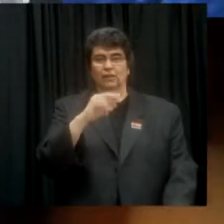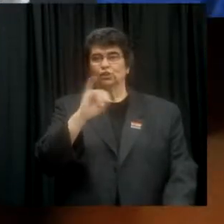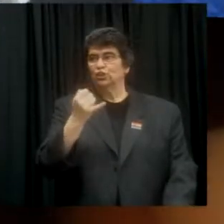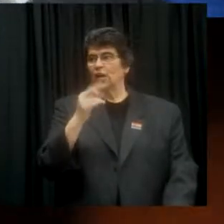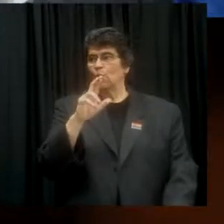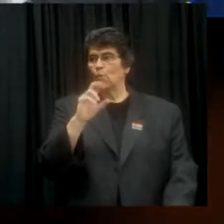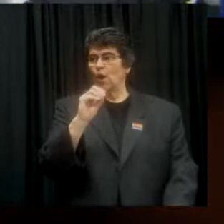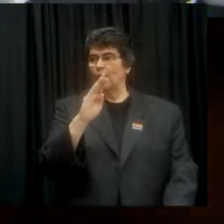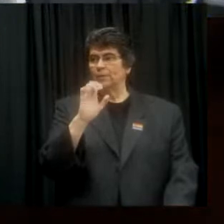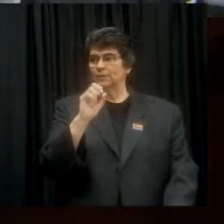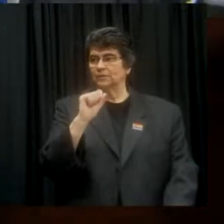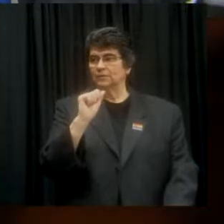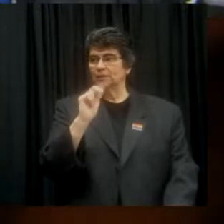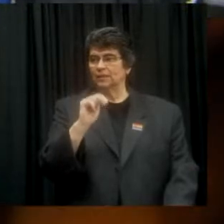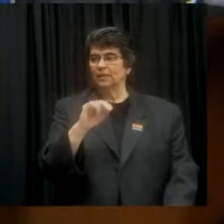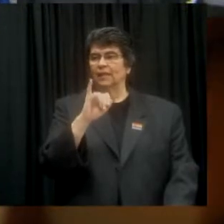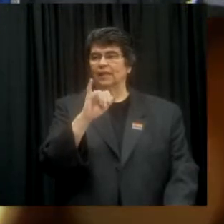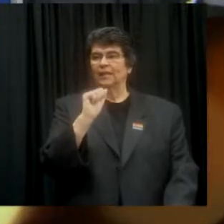Ian Rodriguez.